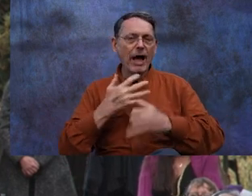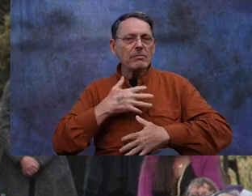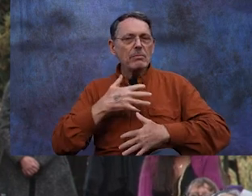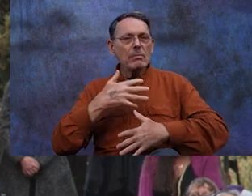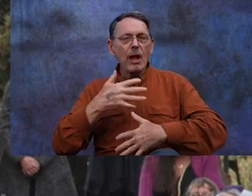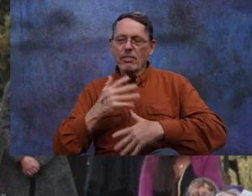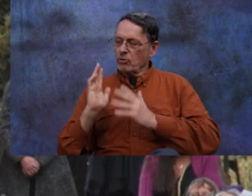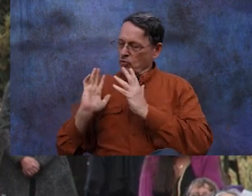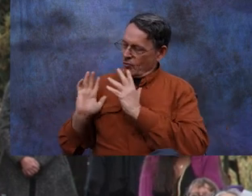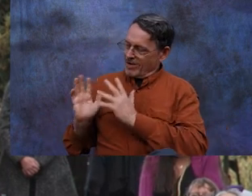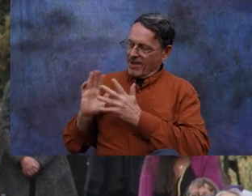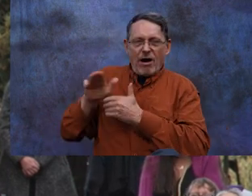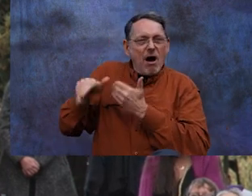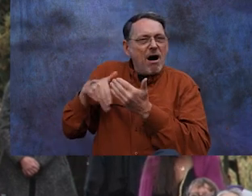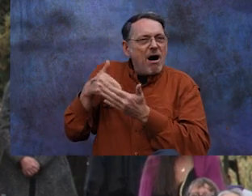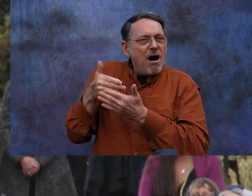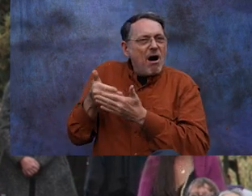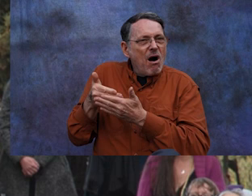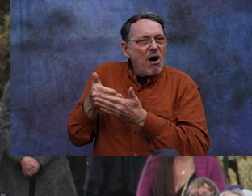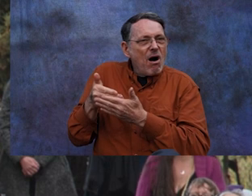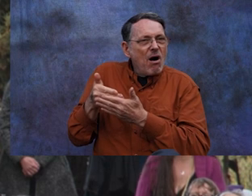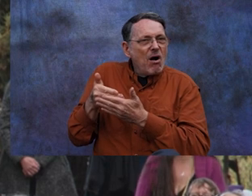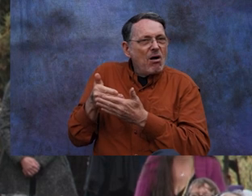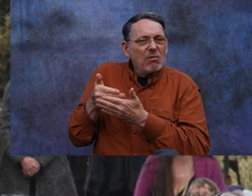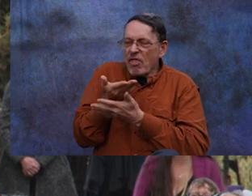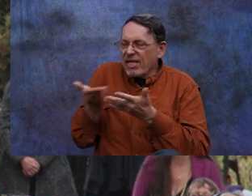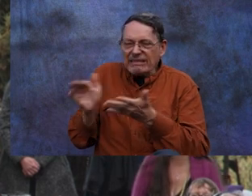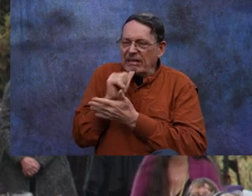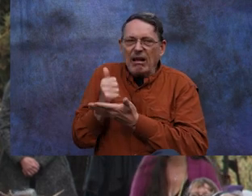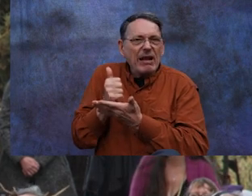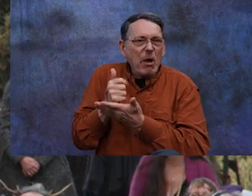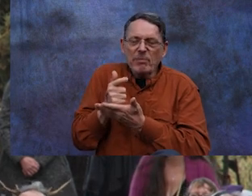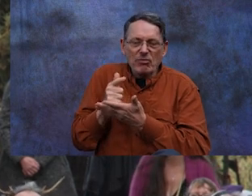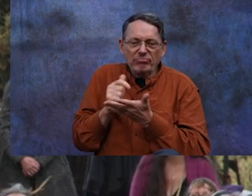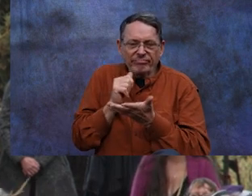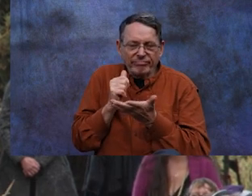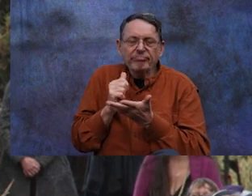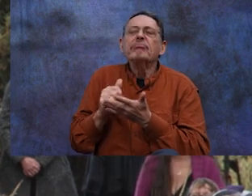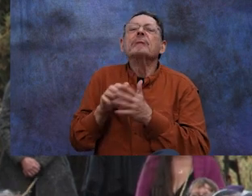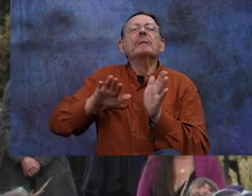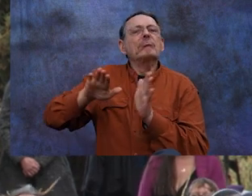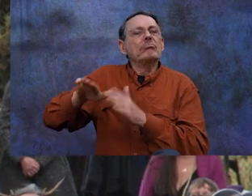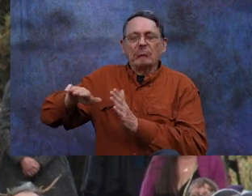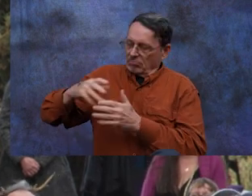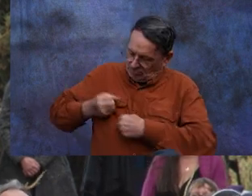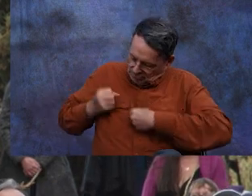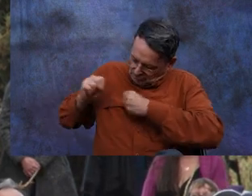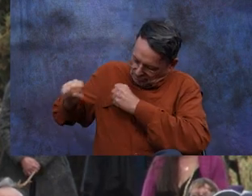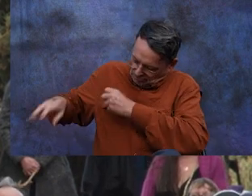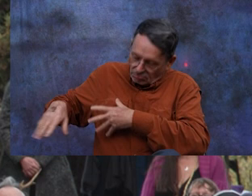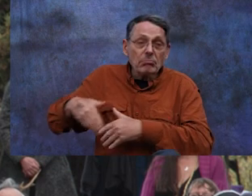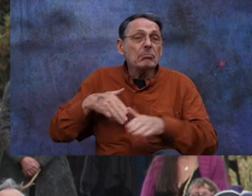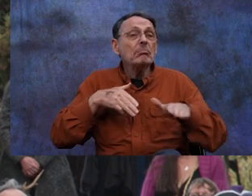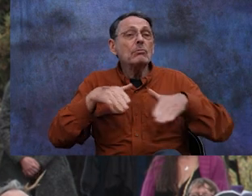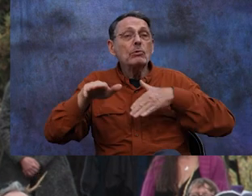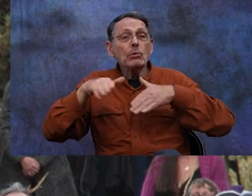leave all that that does not serve you behind, and you walk inside that oak tree, and you are